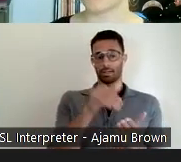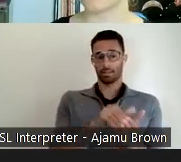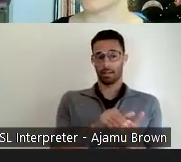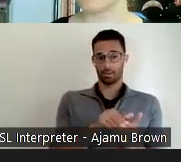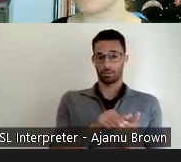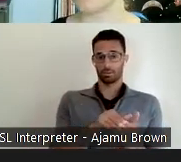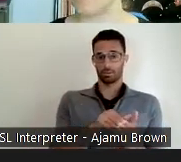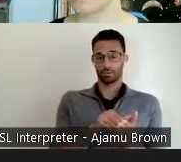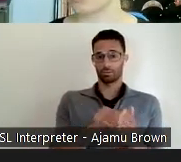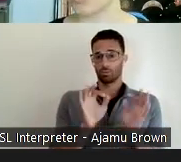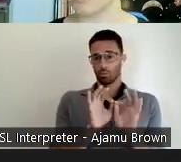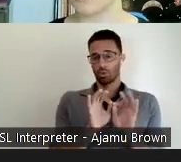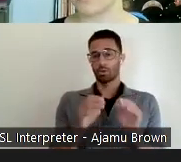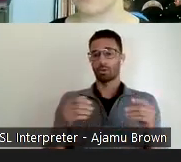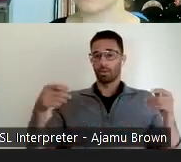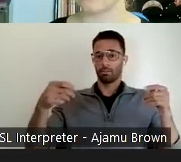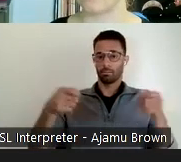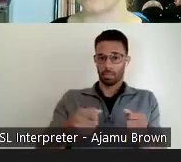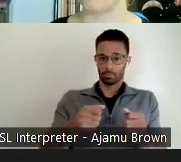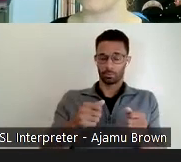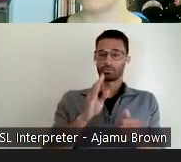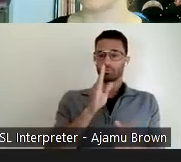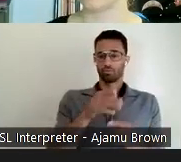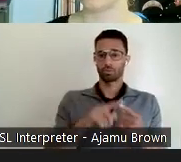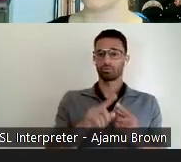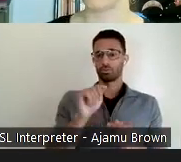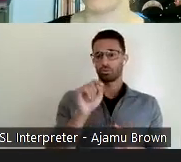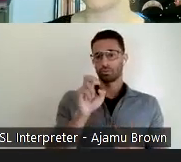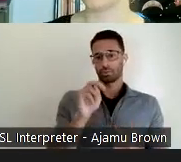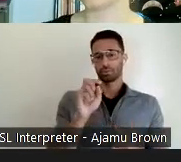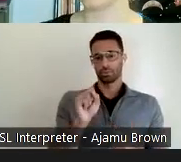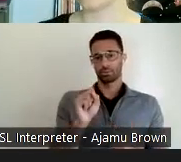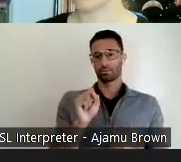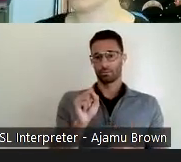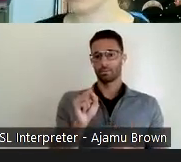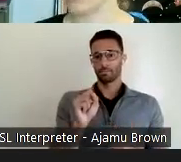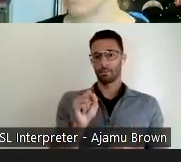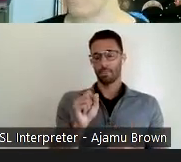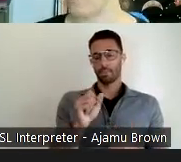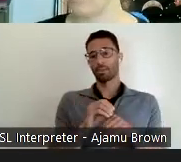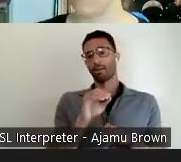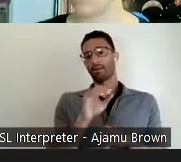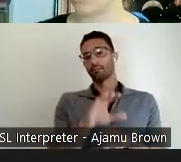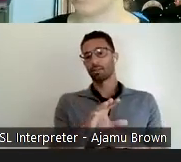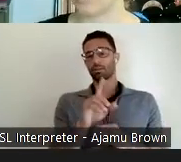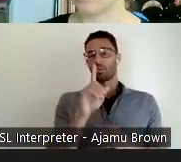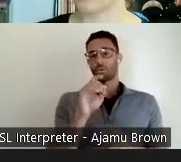$180,000 worth of subsidy payments direct to tenants, and that affected 107 individual tenants